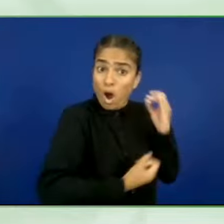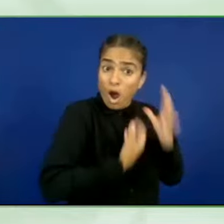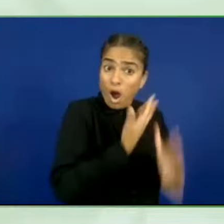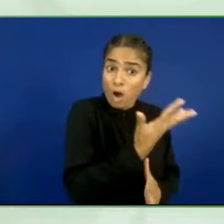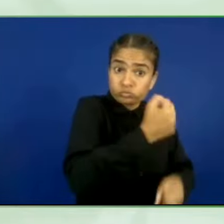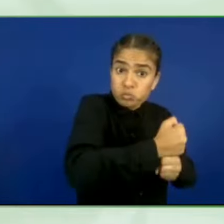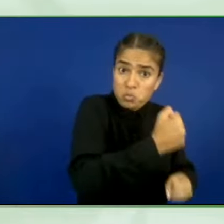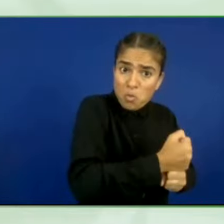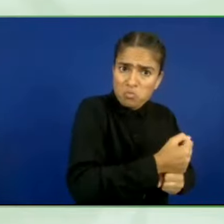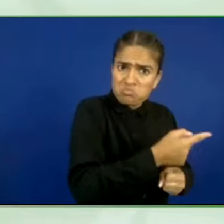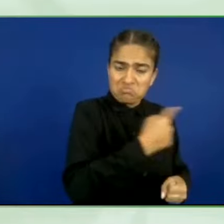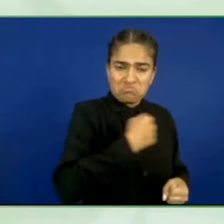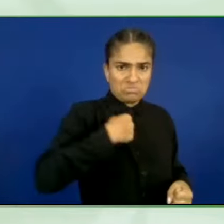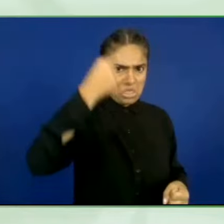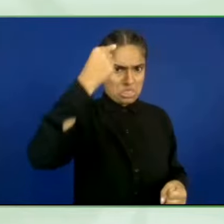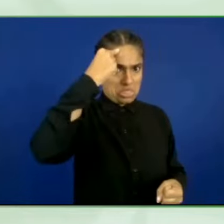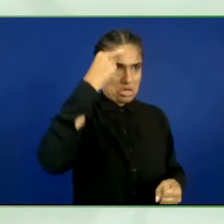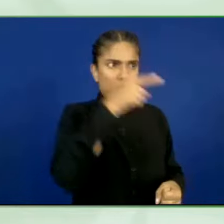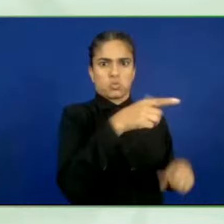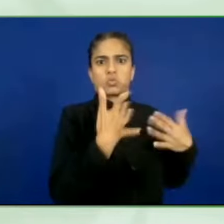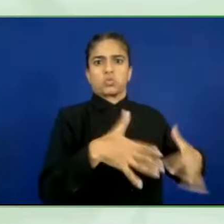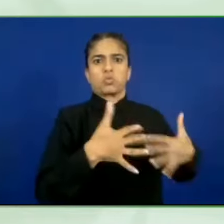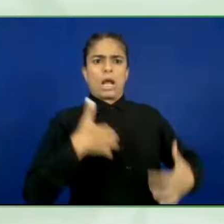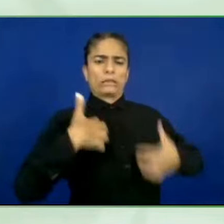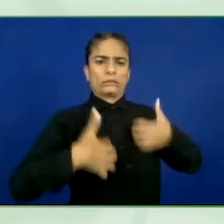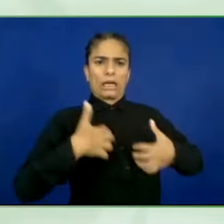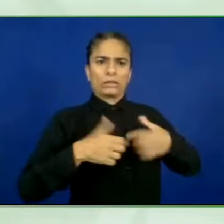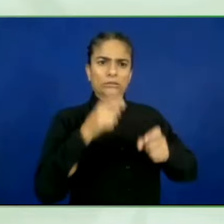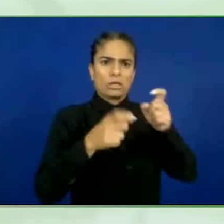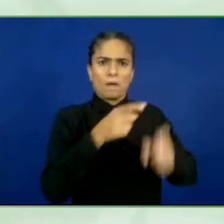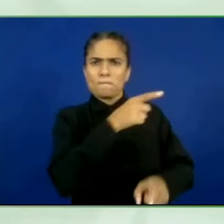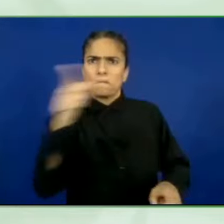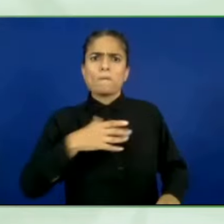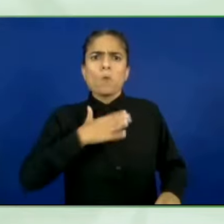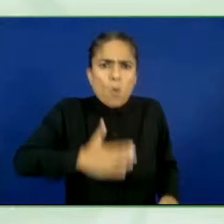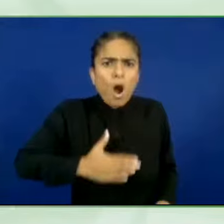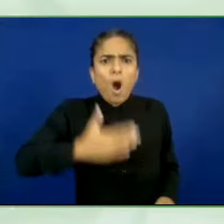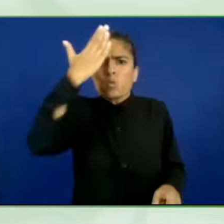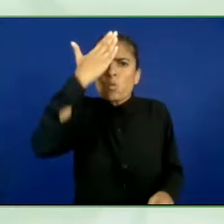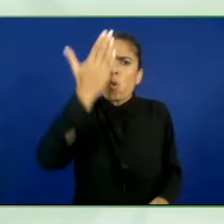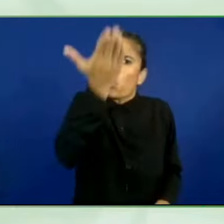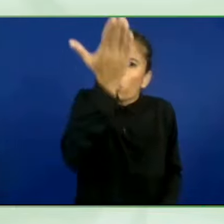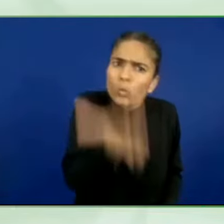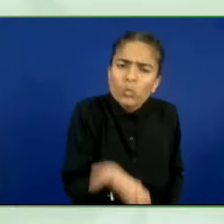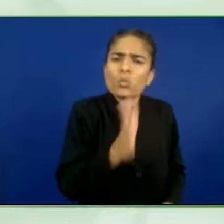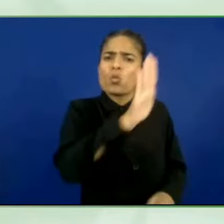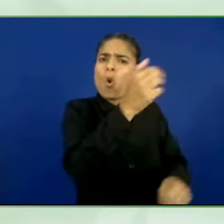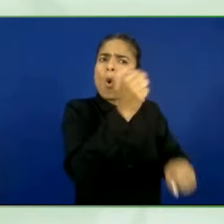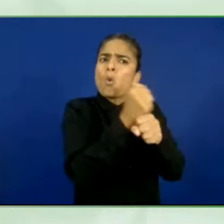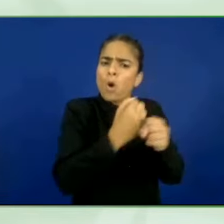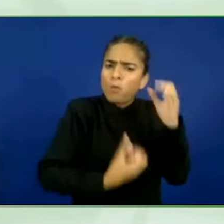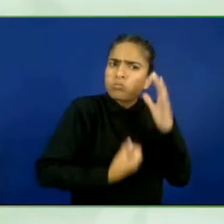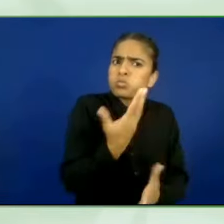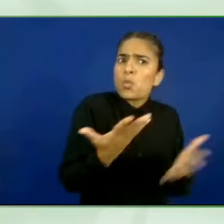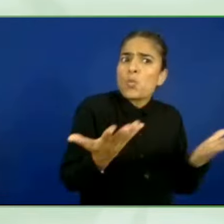to people listening in here. So we'd love to hear about you and your work. Okay, so I'll